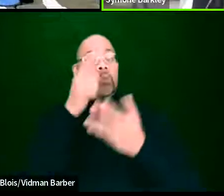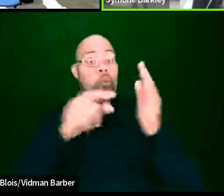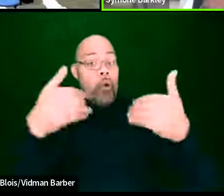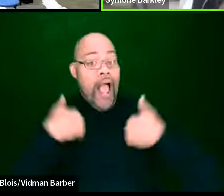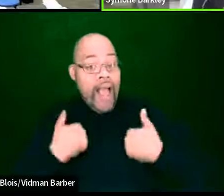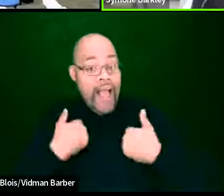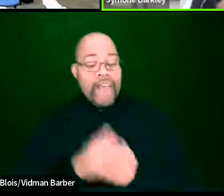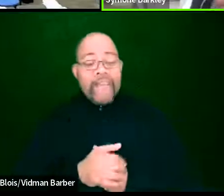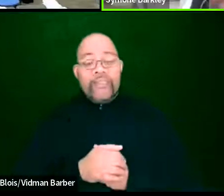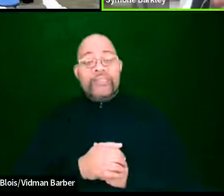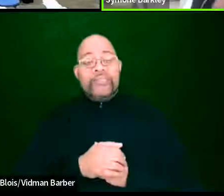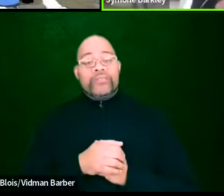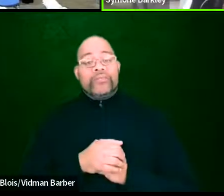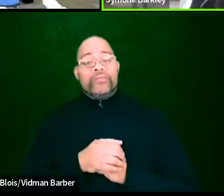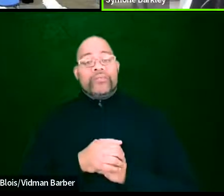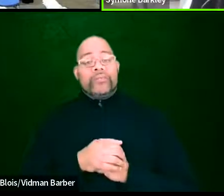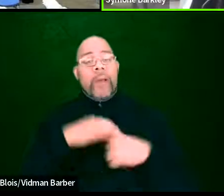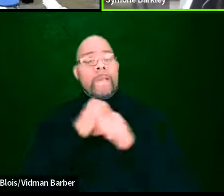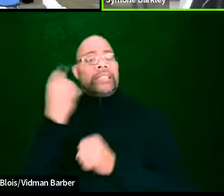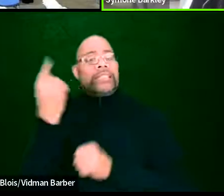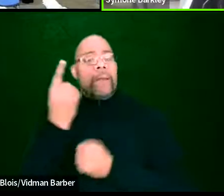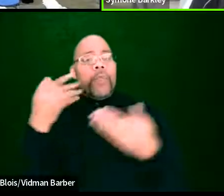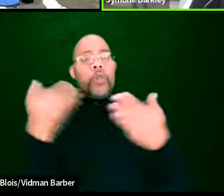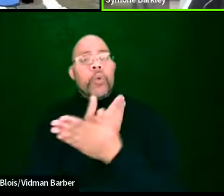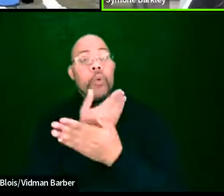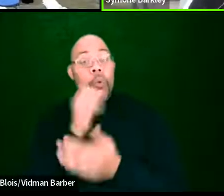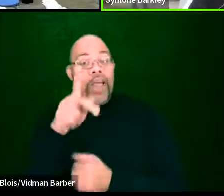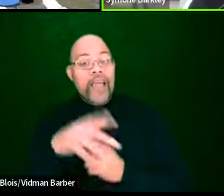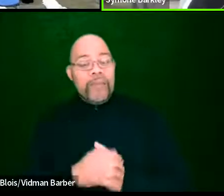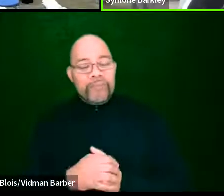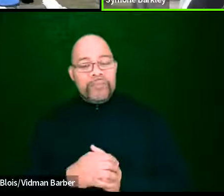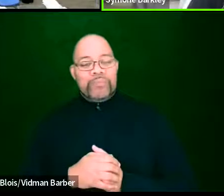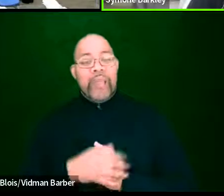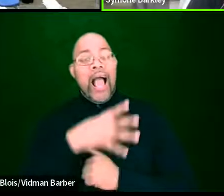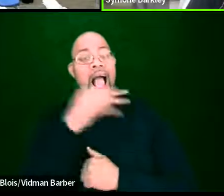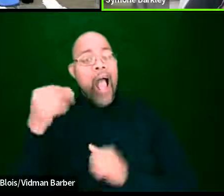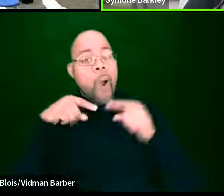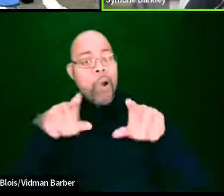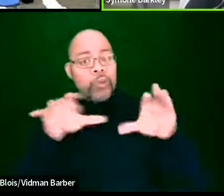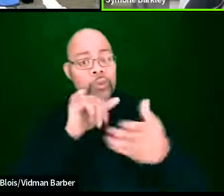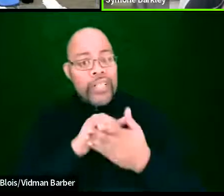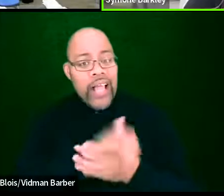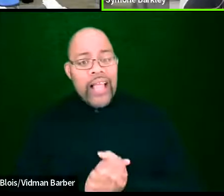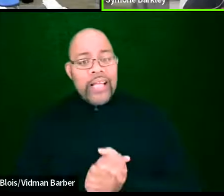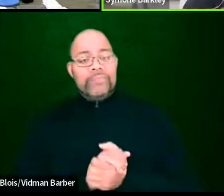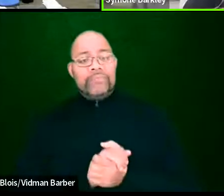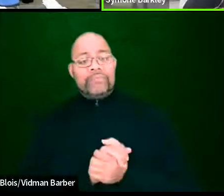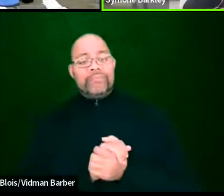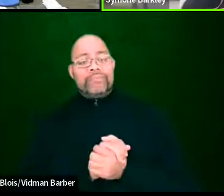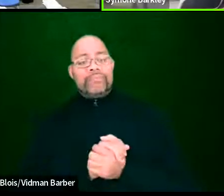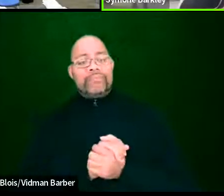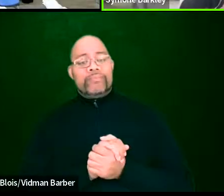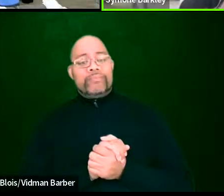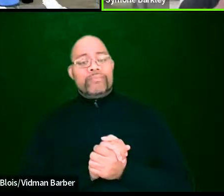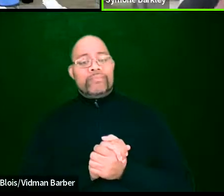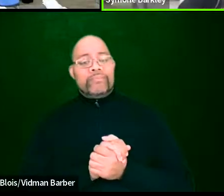have to, create something new, okay? And while you're doing it, to